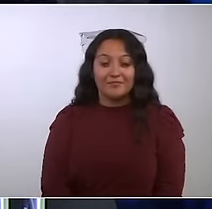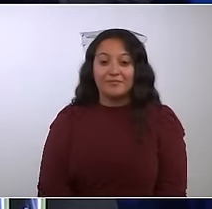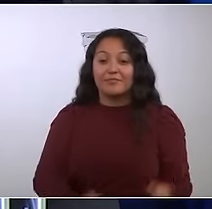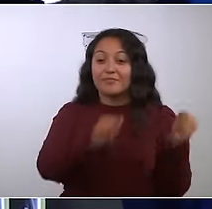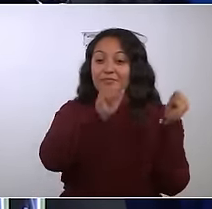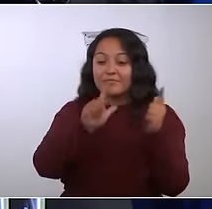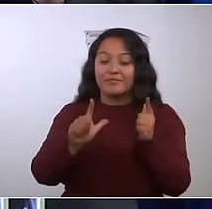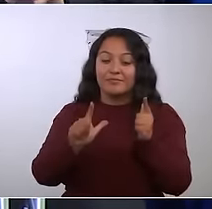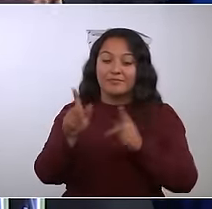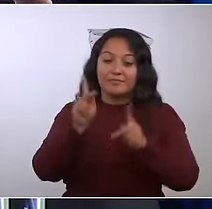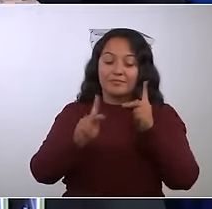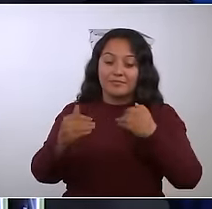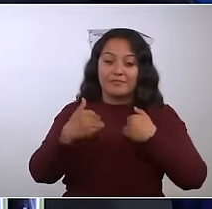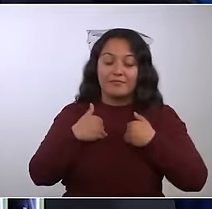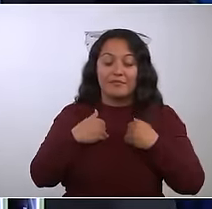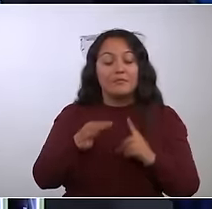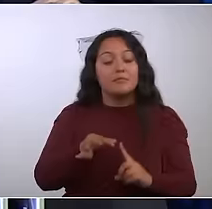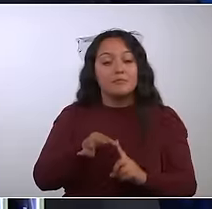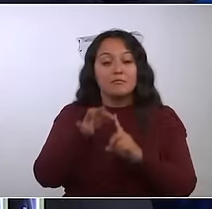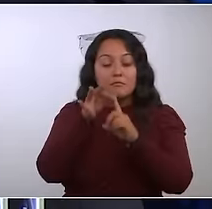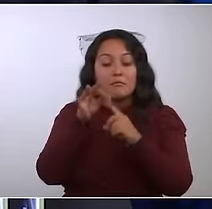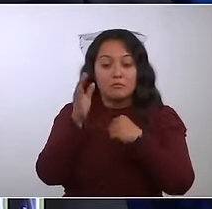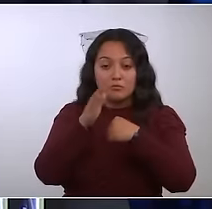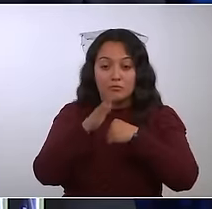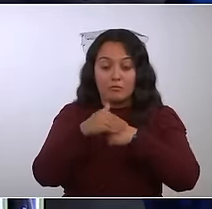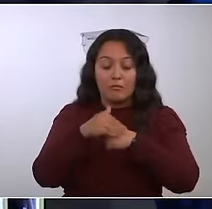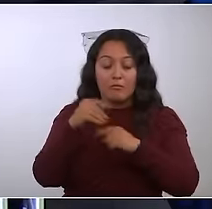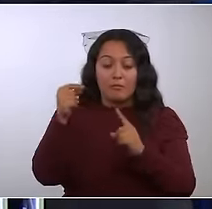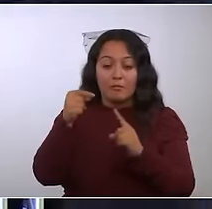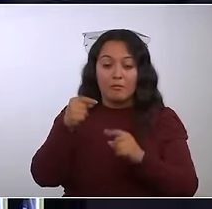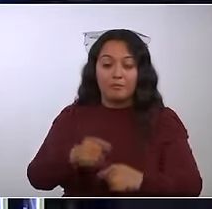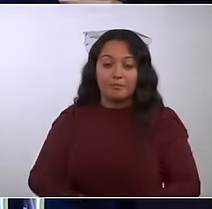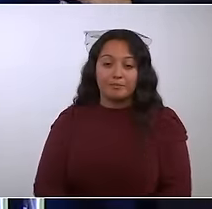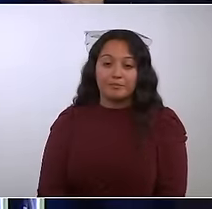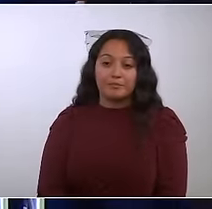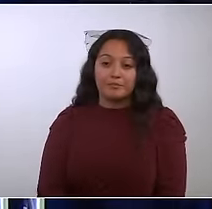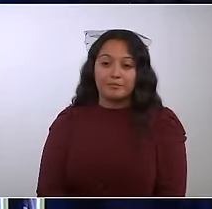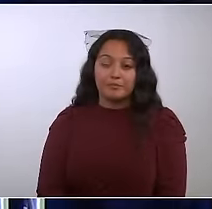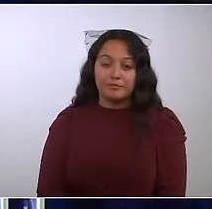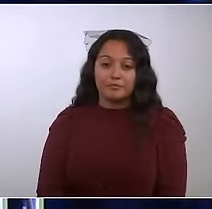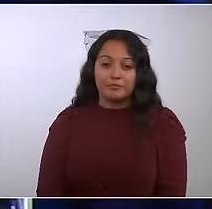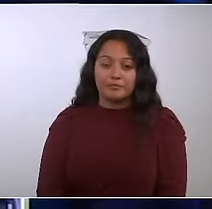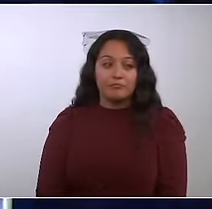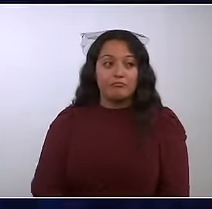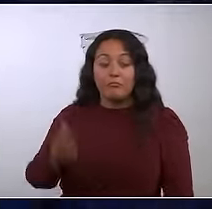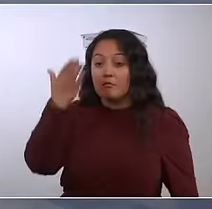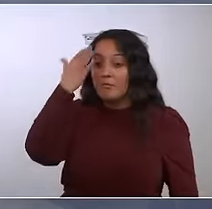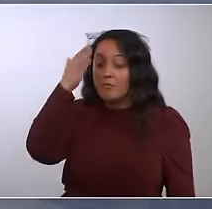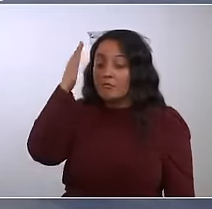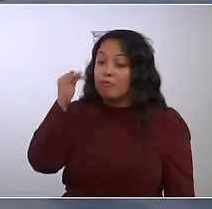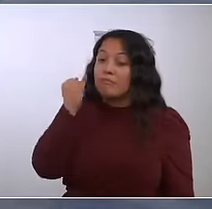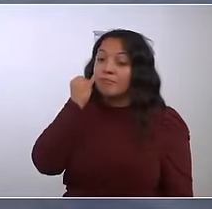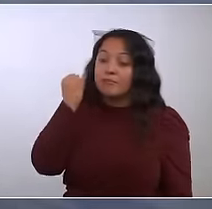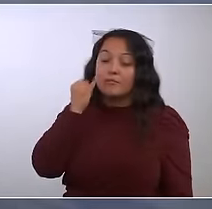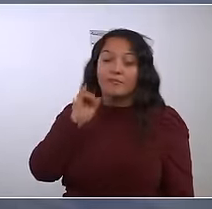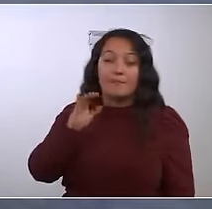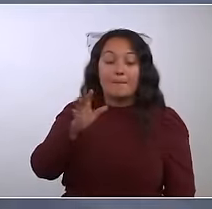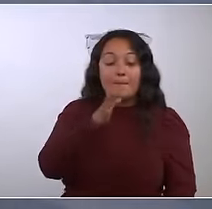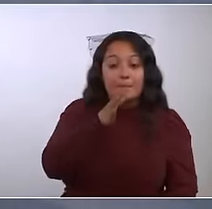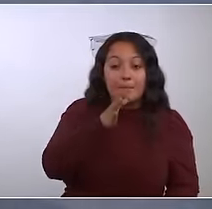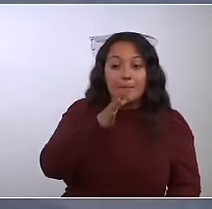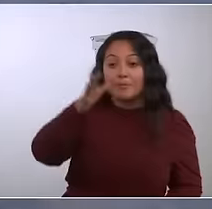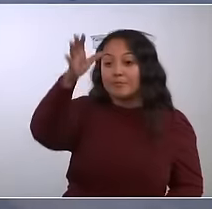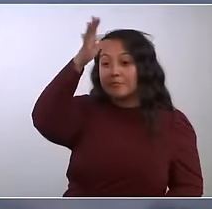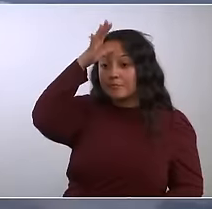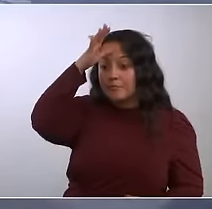Everyone has a special role in the building Todos of the church. Todos tienen un papel especial en construir la iglesia. No sé si aquí están nuestras madres y nuestros padres. I don't know if